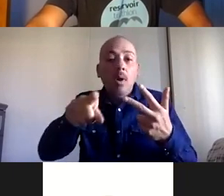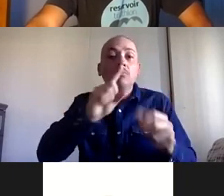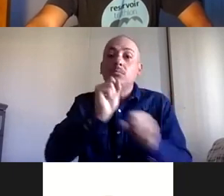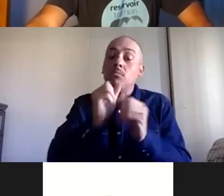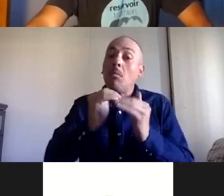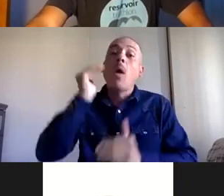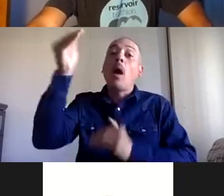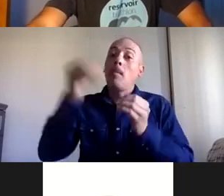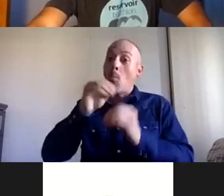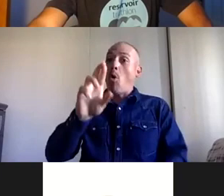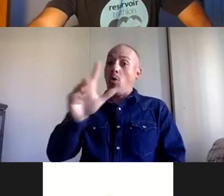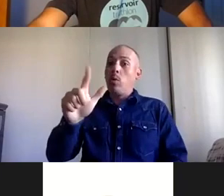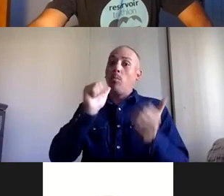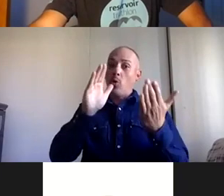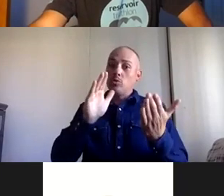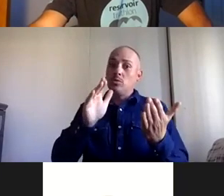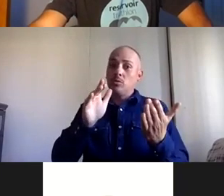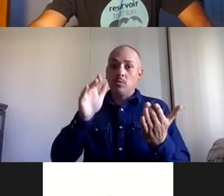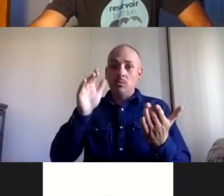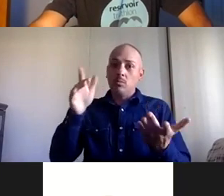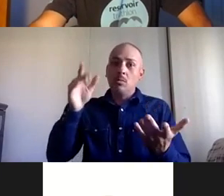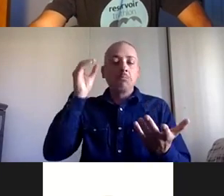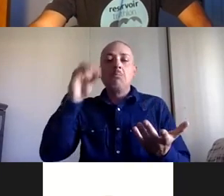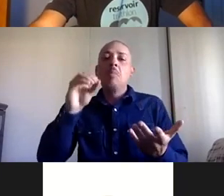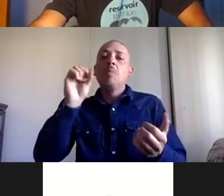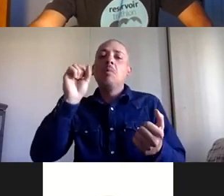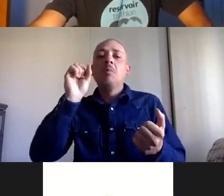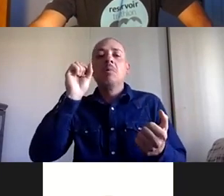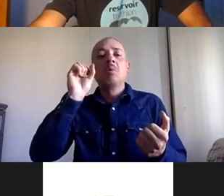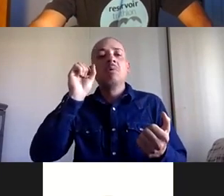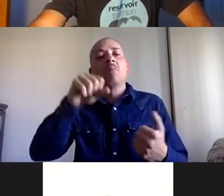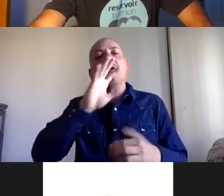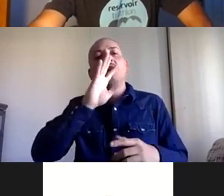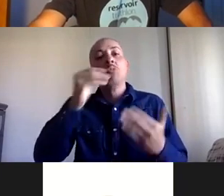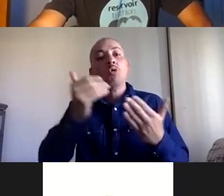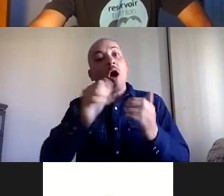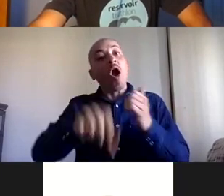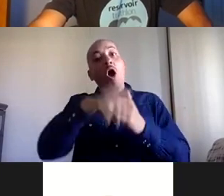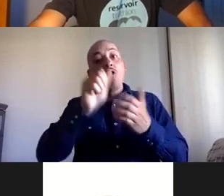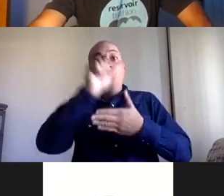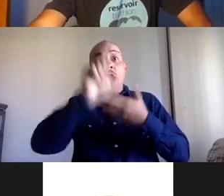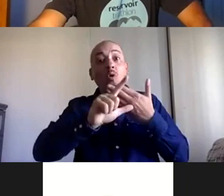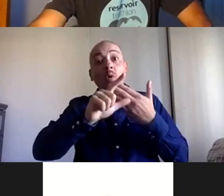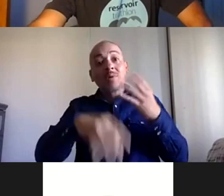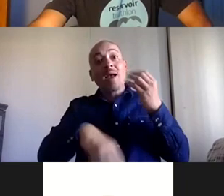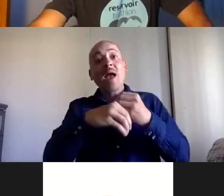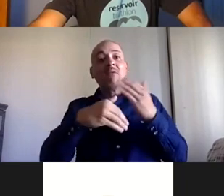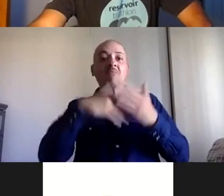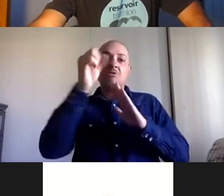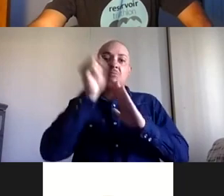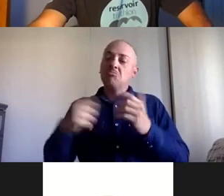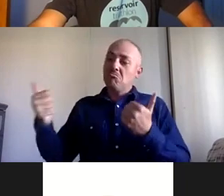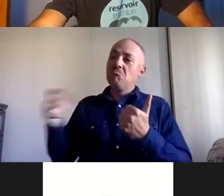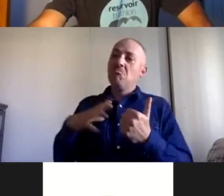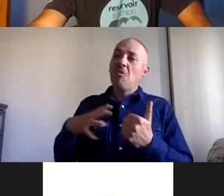We can talk about the other algorithms like next semester or something. Sounds great. Yeah.